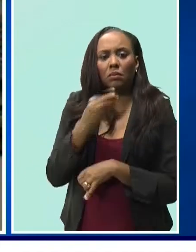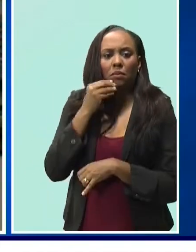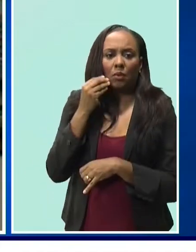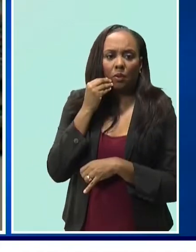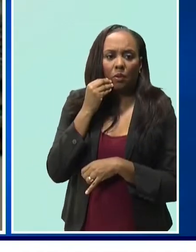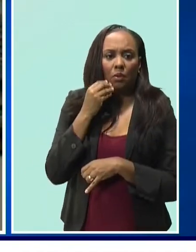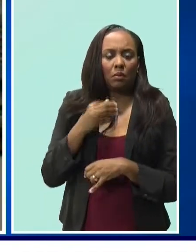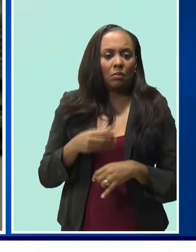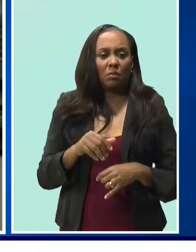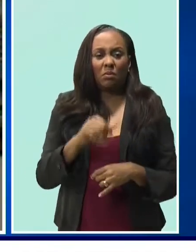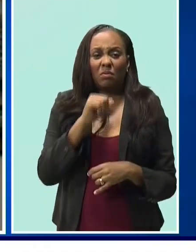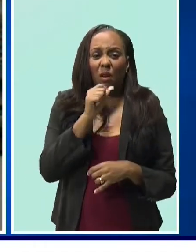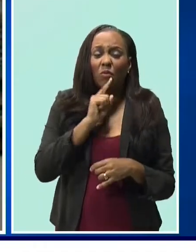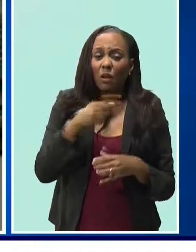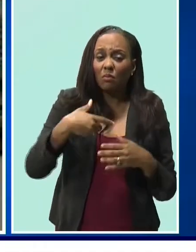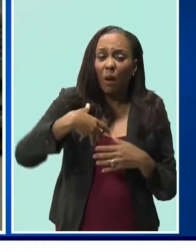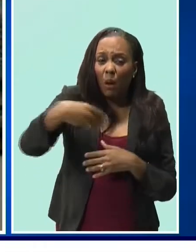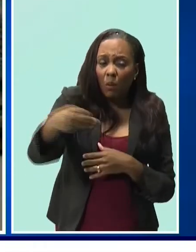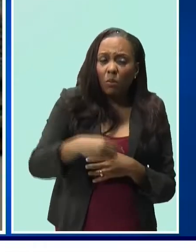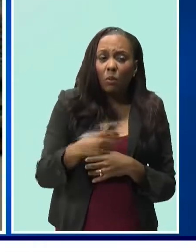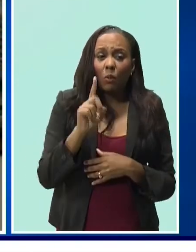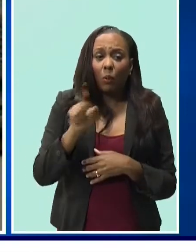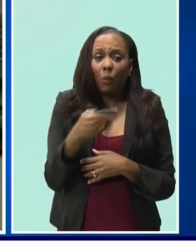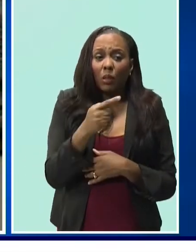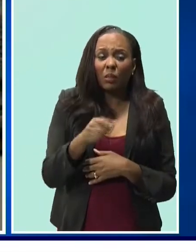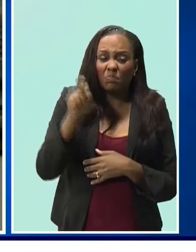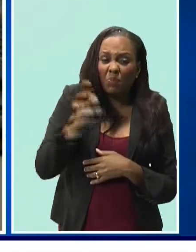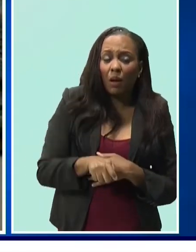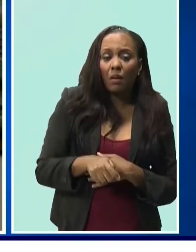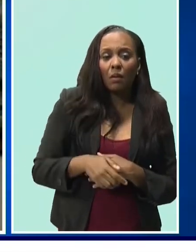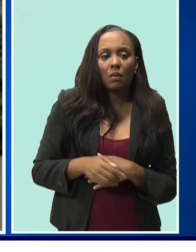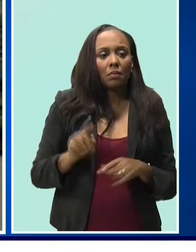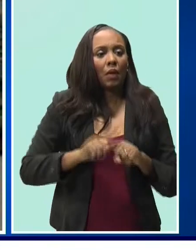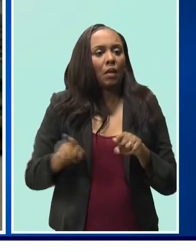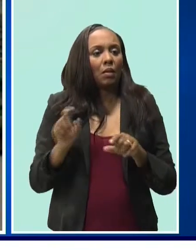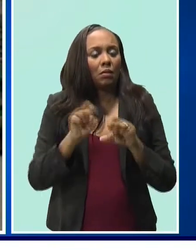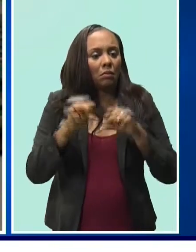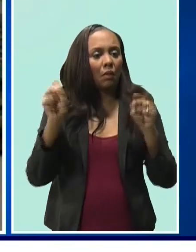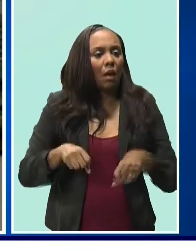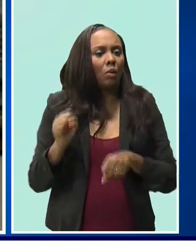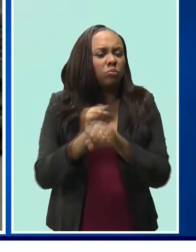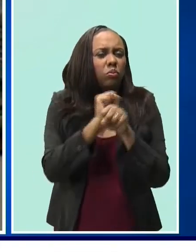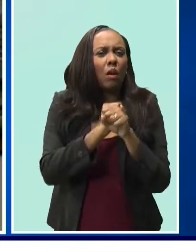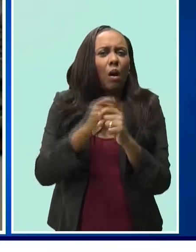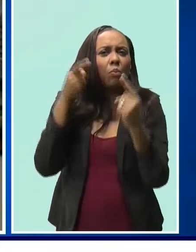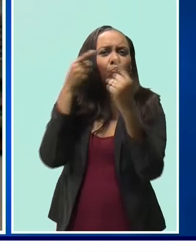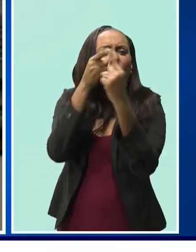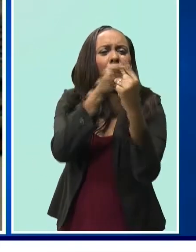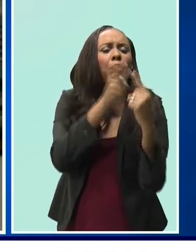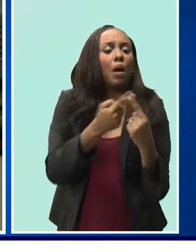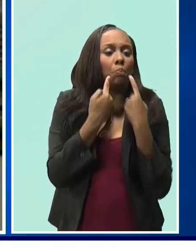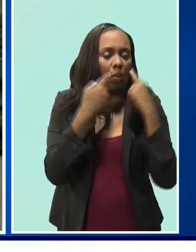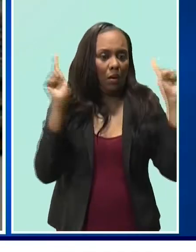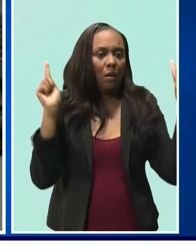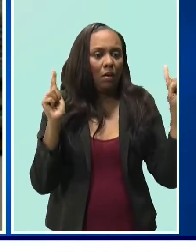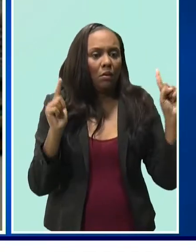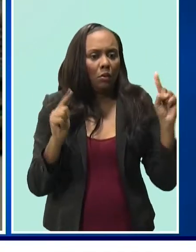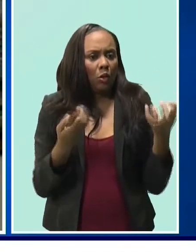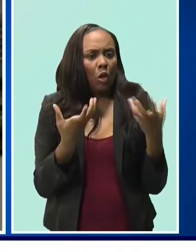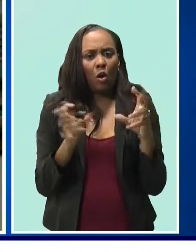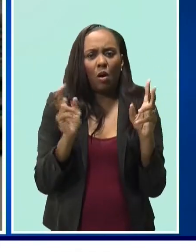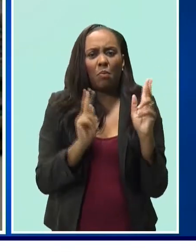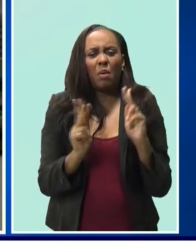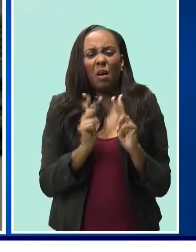generally speaking, we are satisfied that the system is working to achieve its basic objective, which is to reduce the numbers